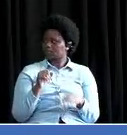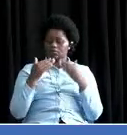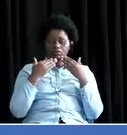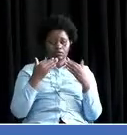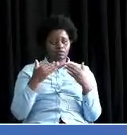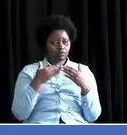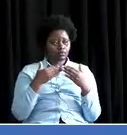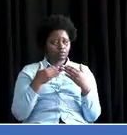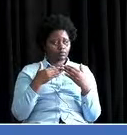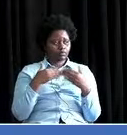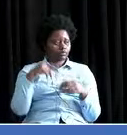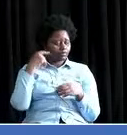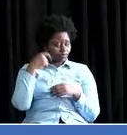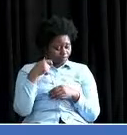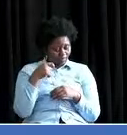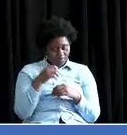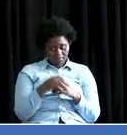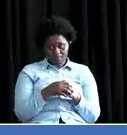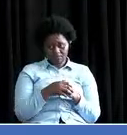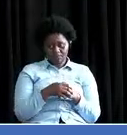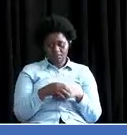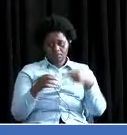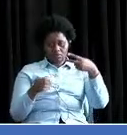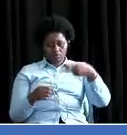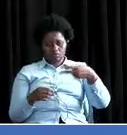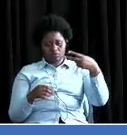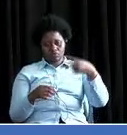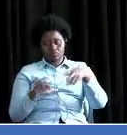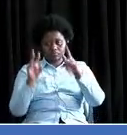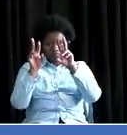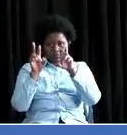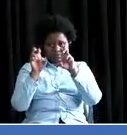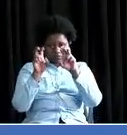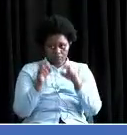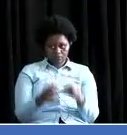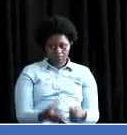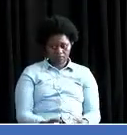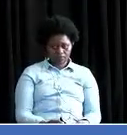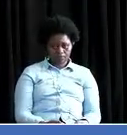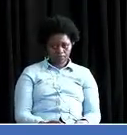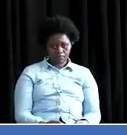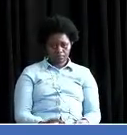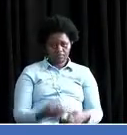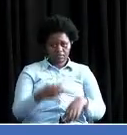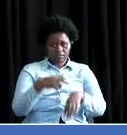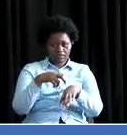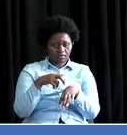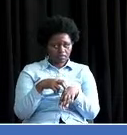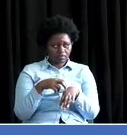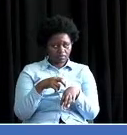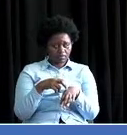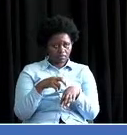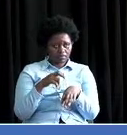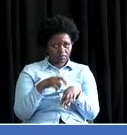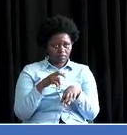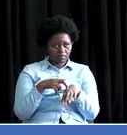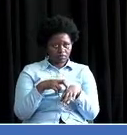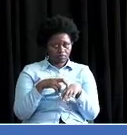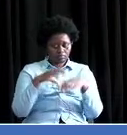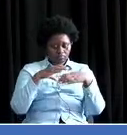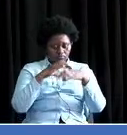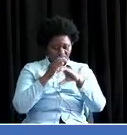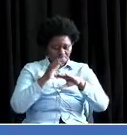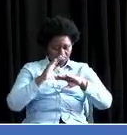Babu Speaker. There are two issues that we need to take into